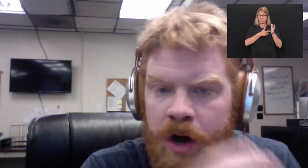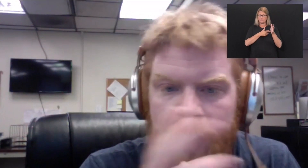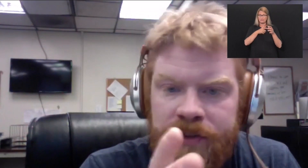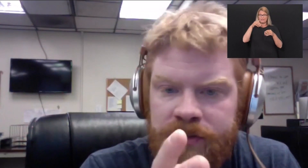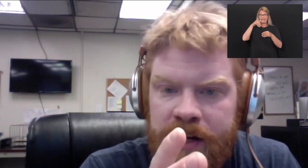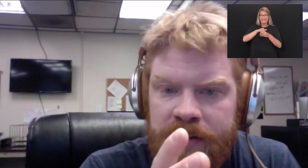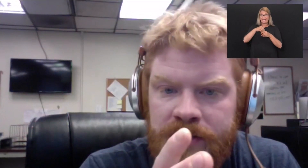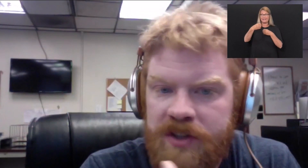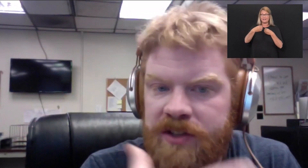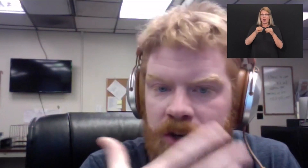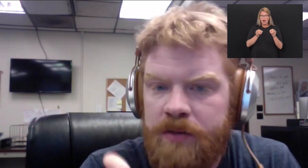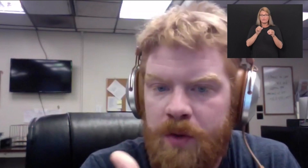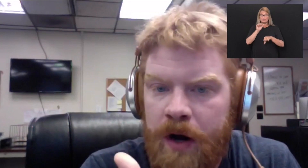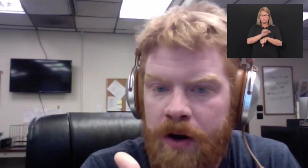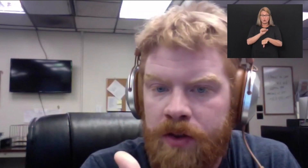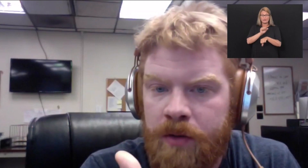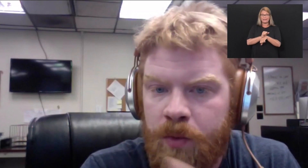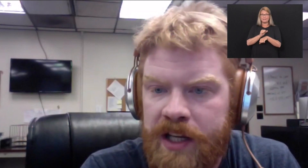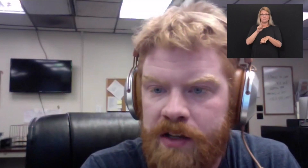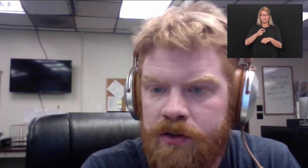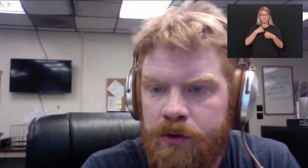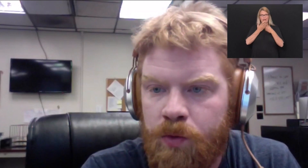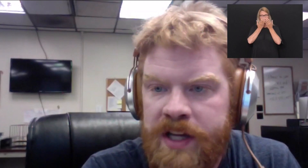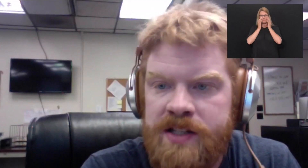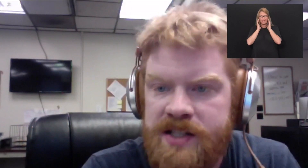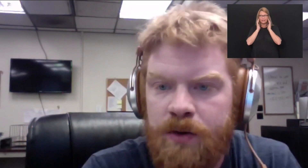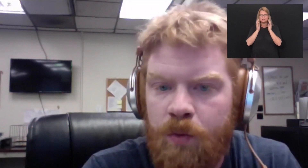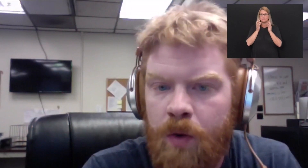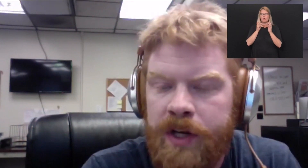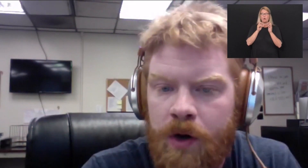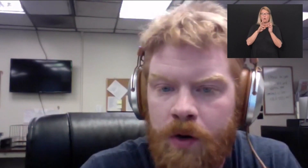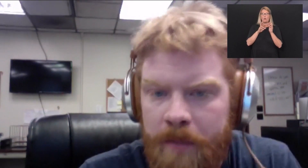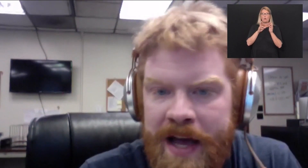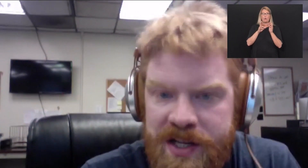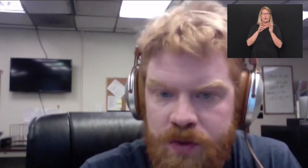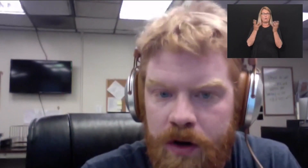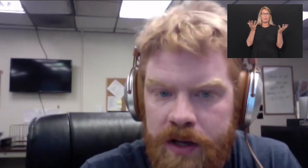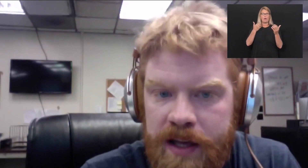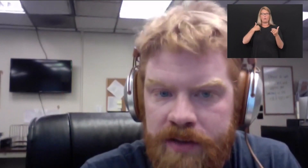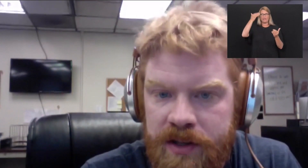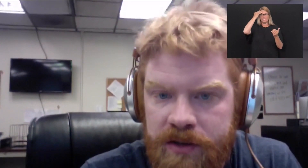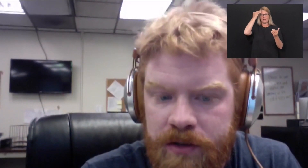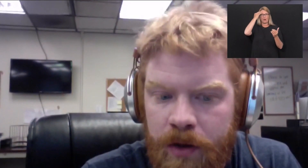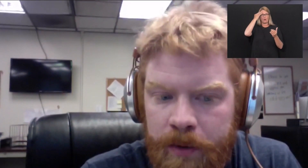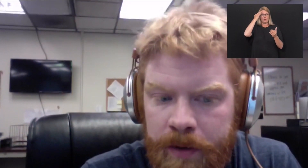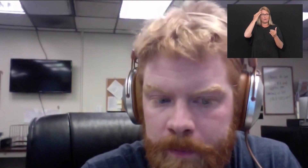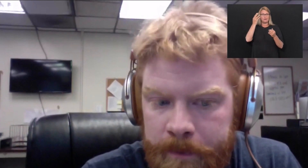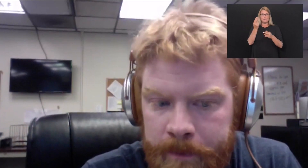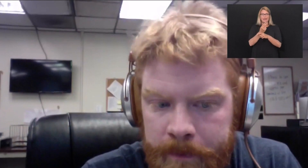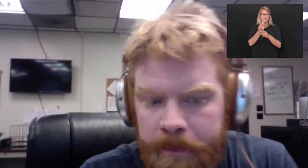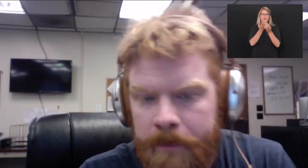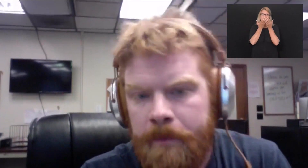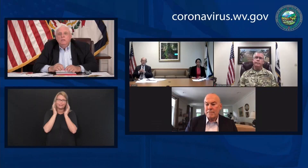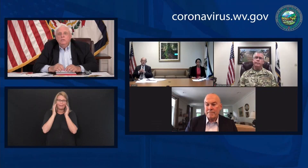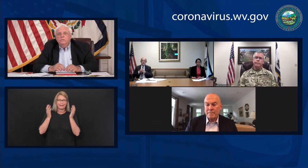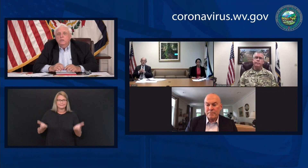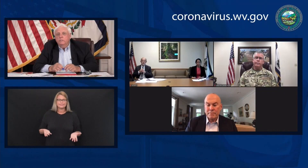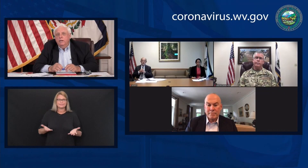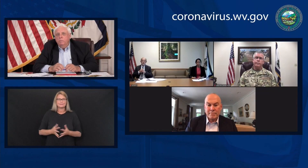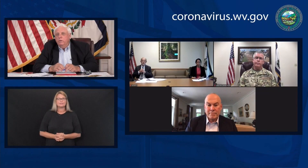we possibly can. At the end of the day, all we're doing is trying to get ourselves to